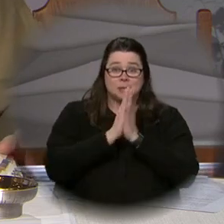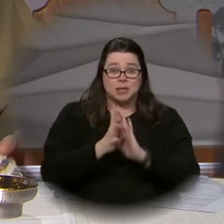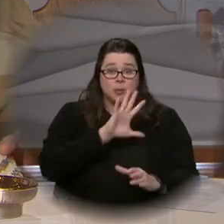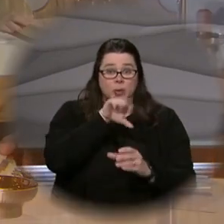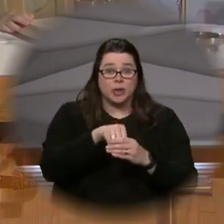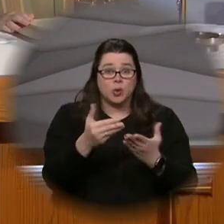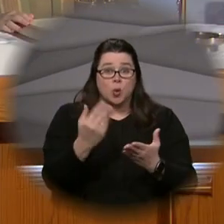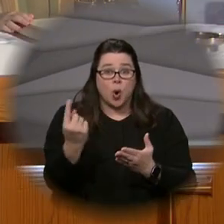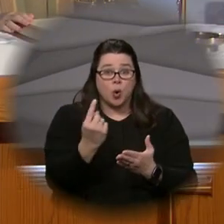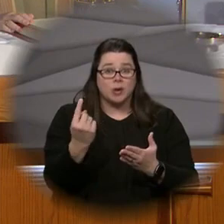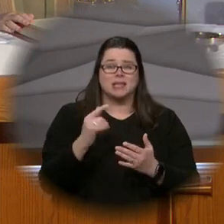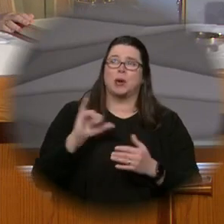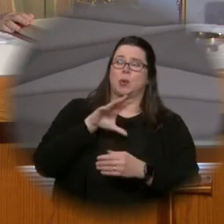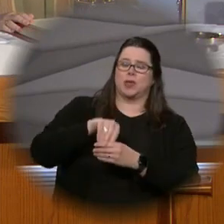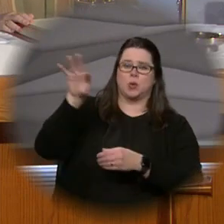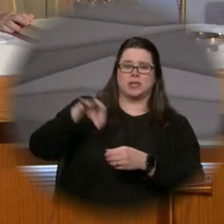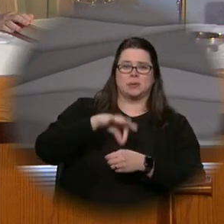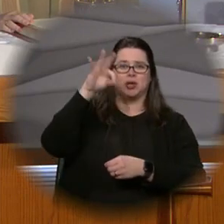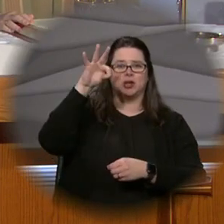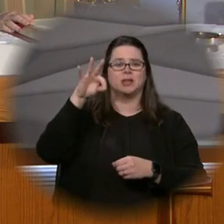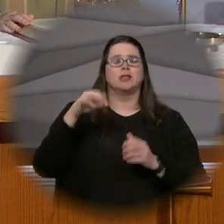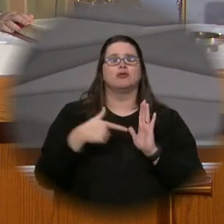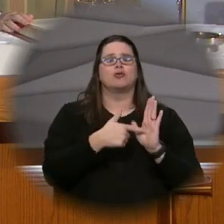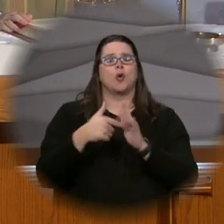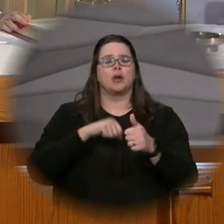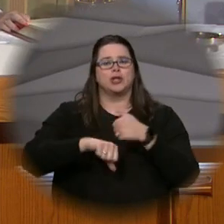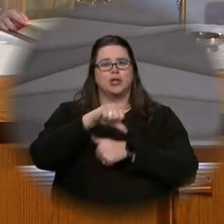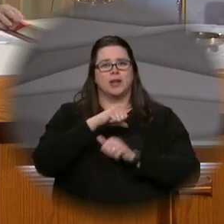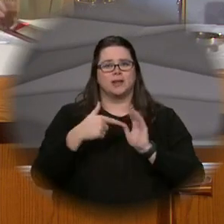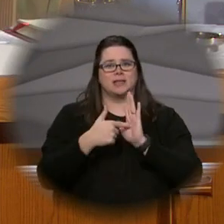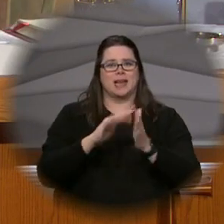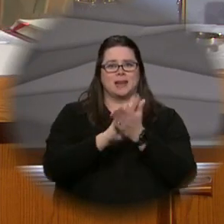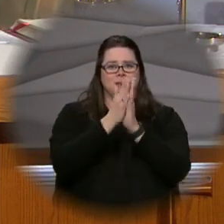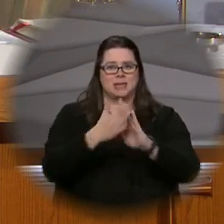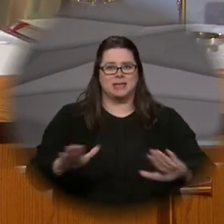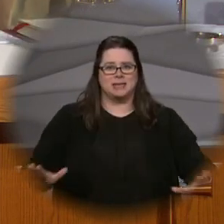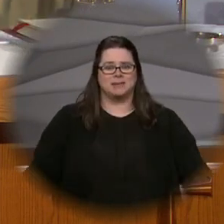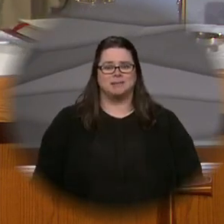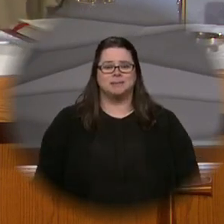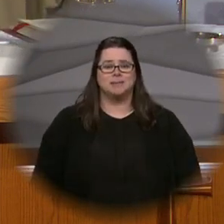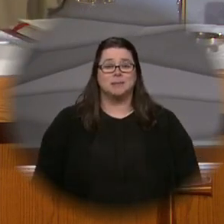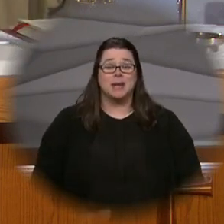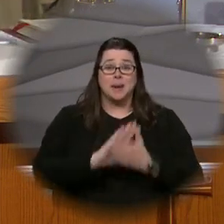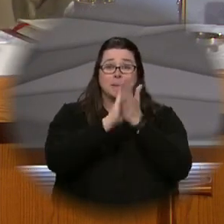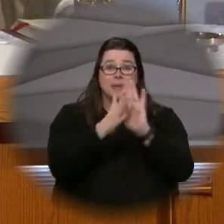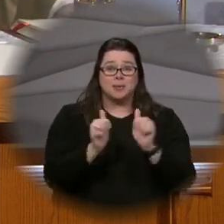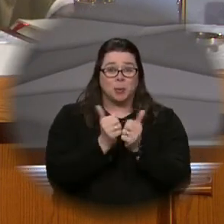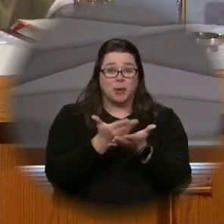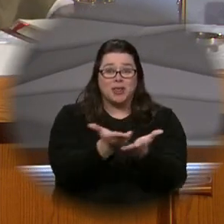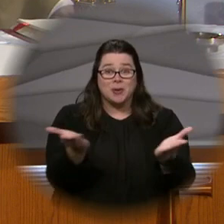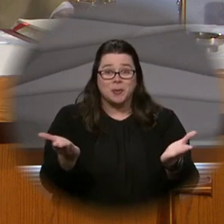be with you all. And with your spirit. Let us offer one another a sign of peace. Peace with your Father.